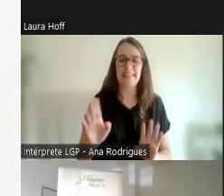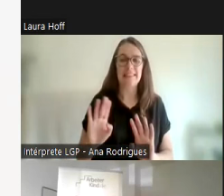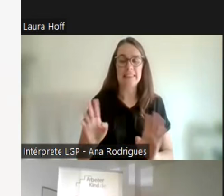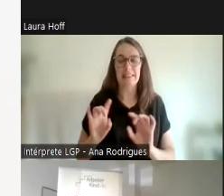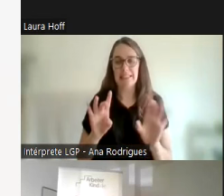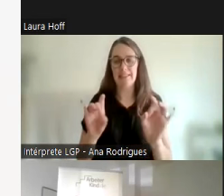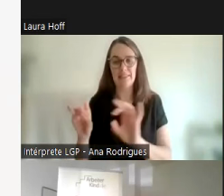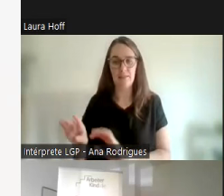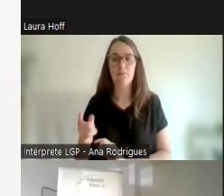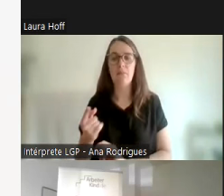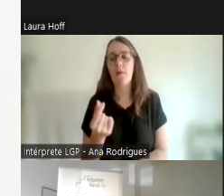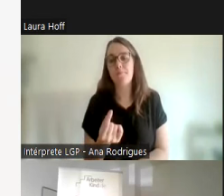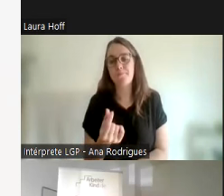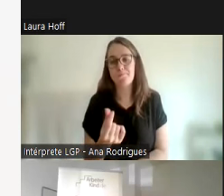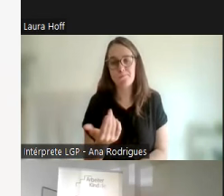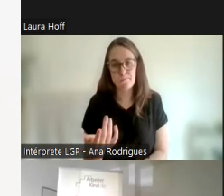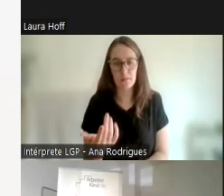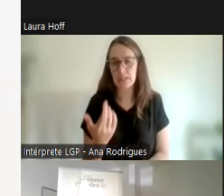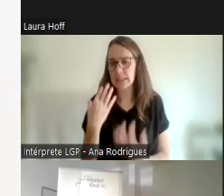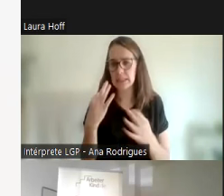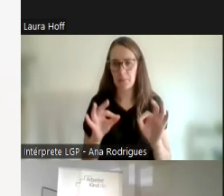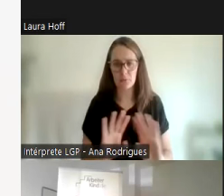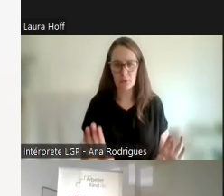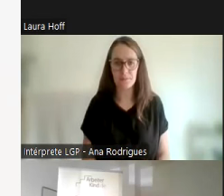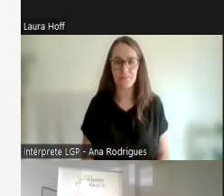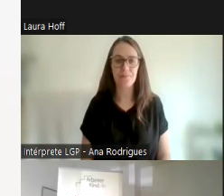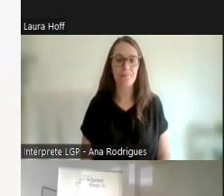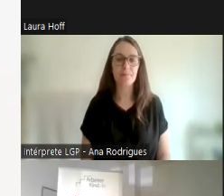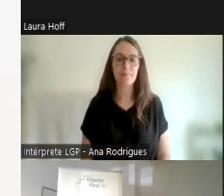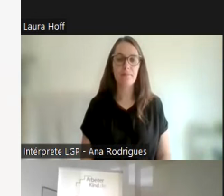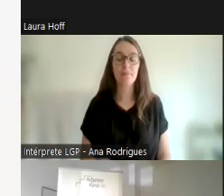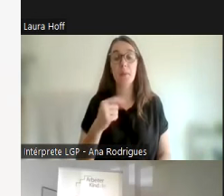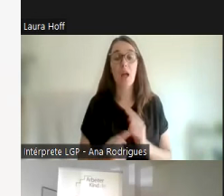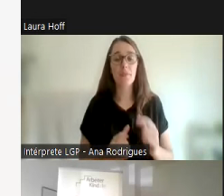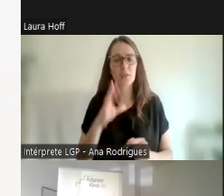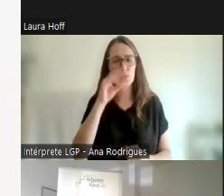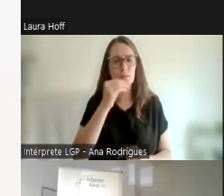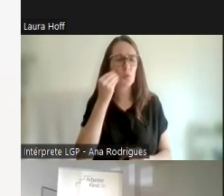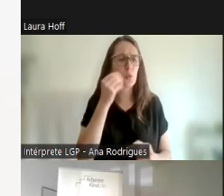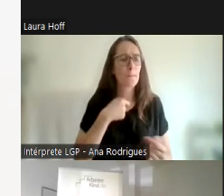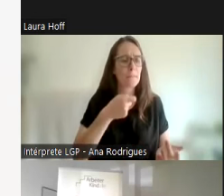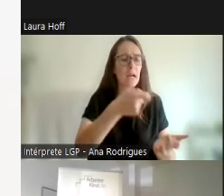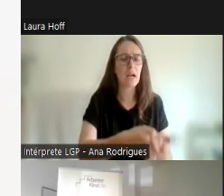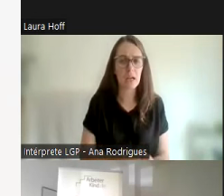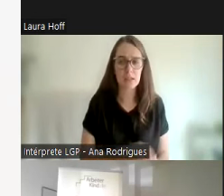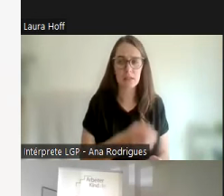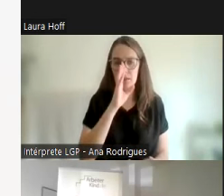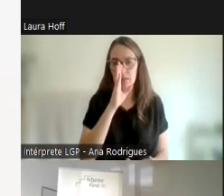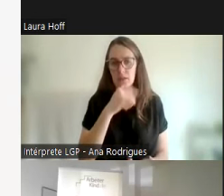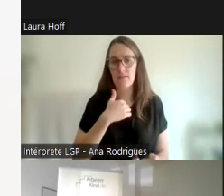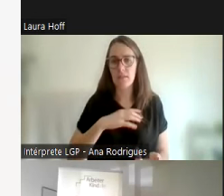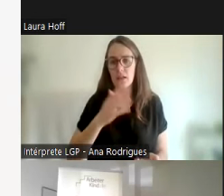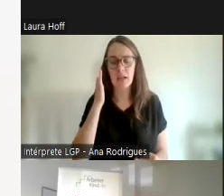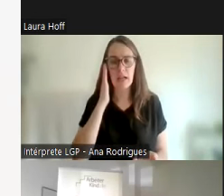is lack of funding. It's as simple as that. They often don't know how to afford college, tuition, living costs, but